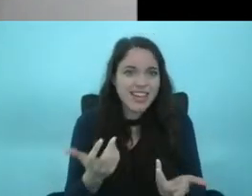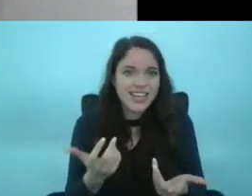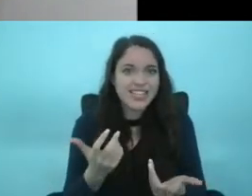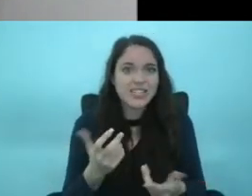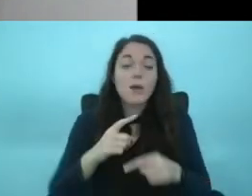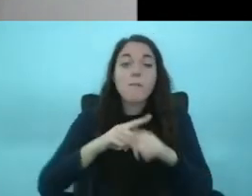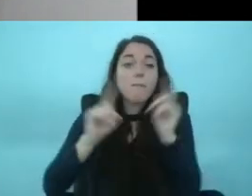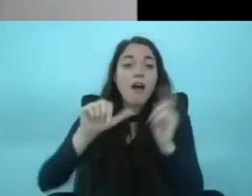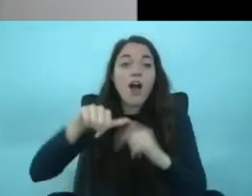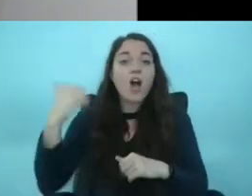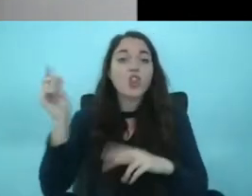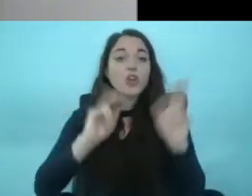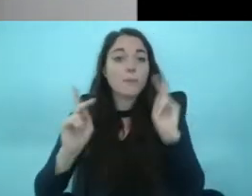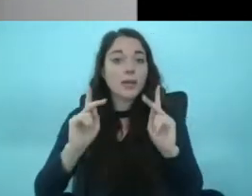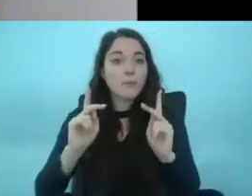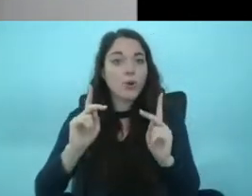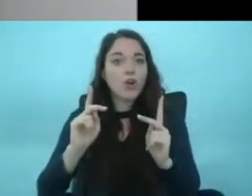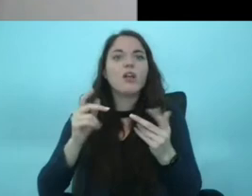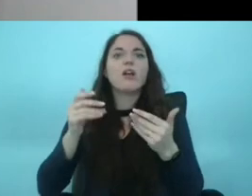what was promised.